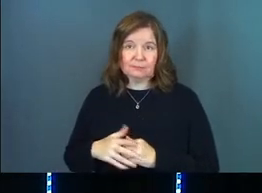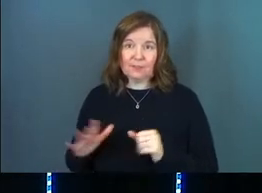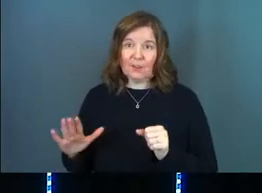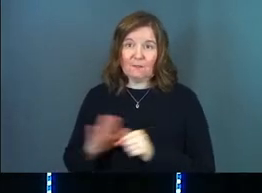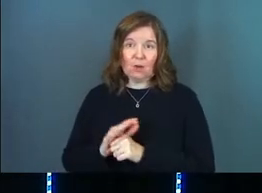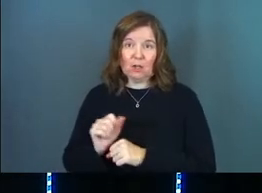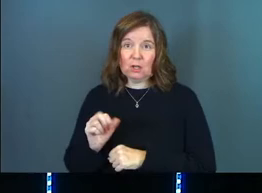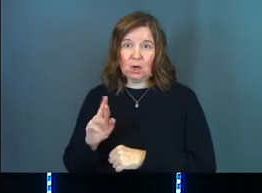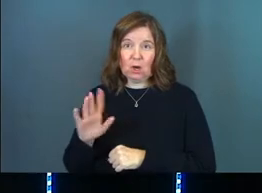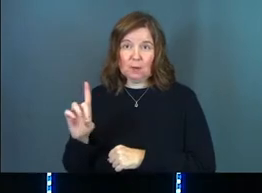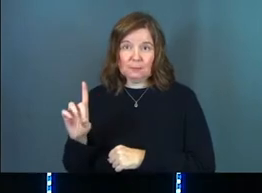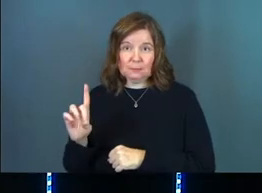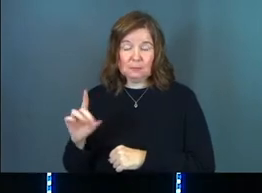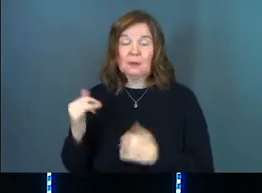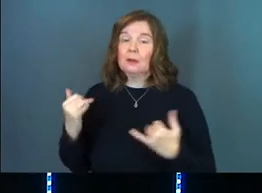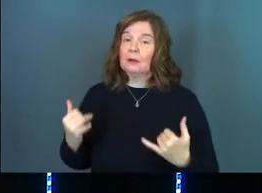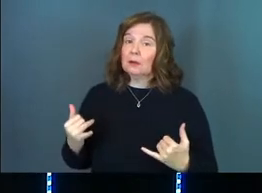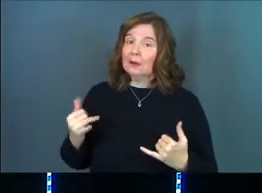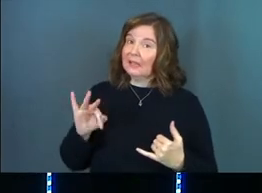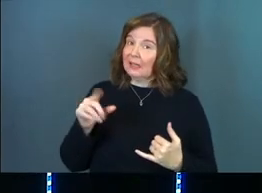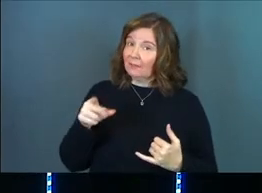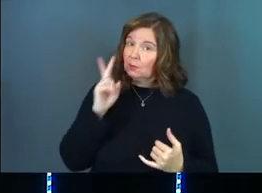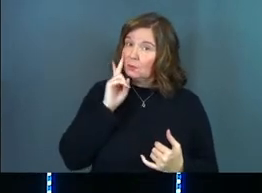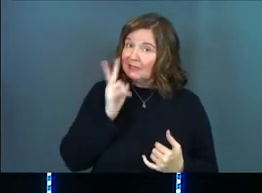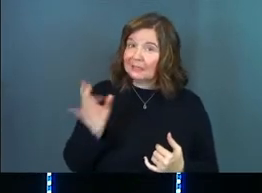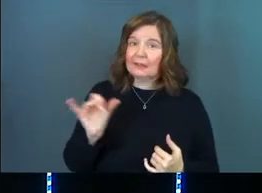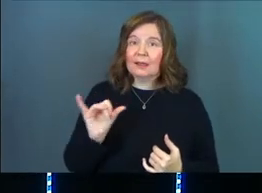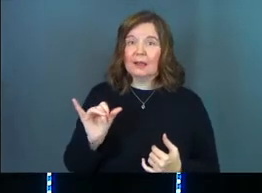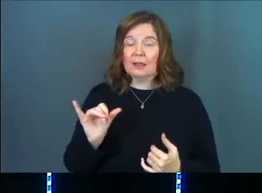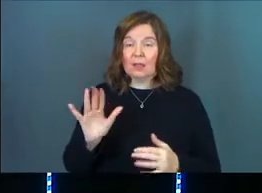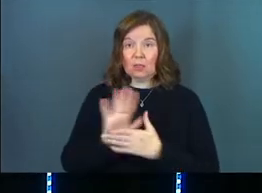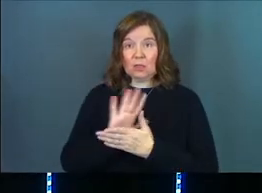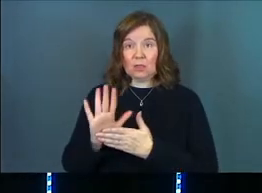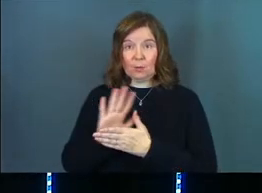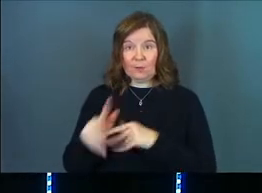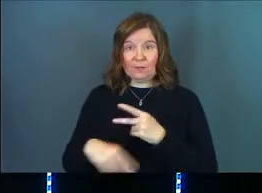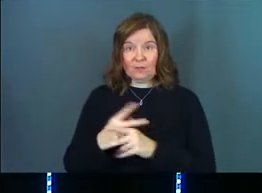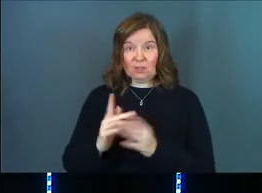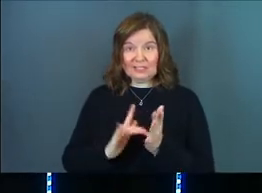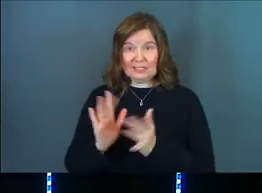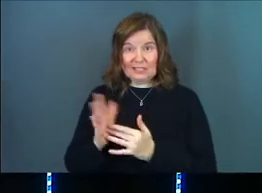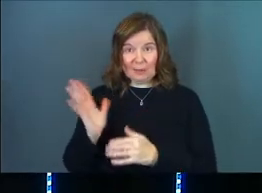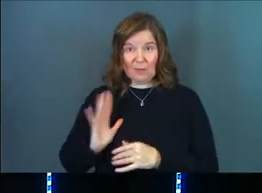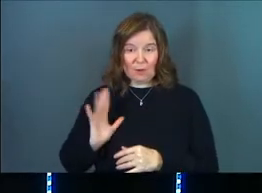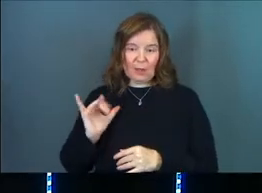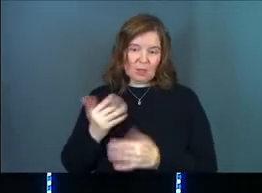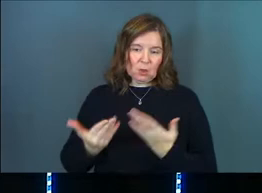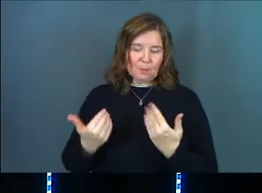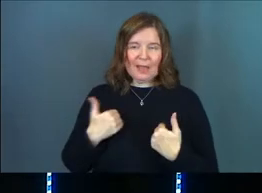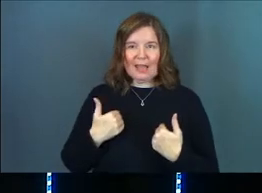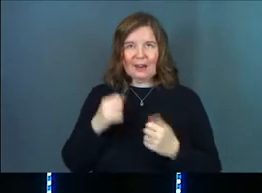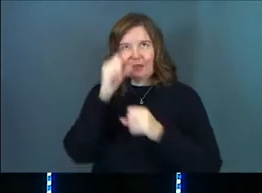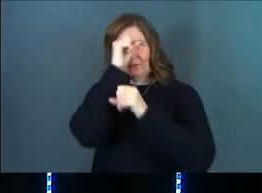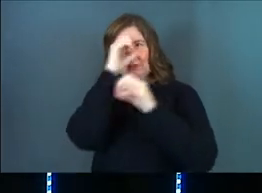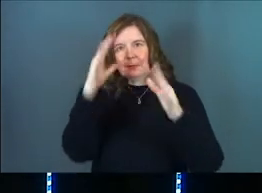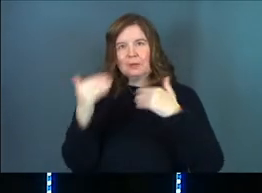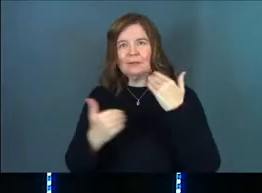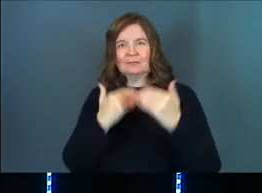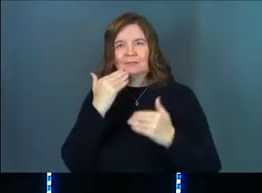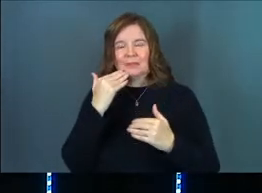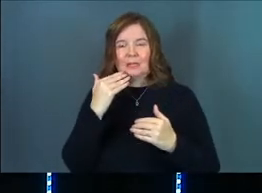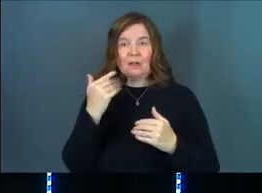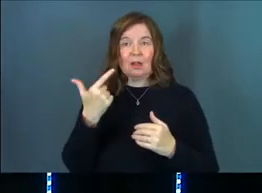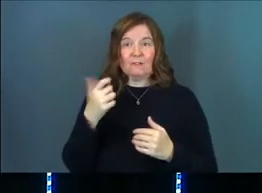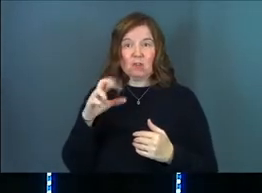teeth. Now, if you've seen, like, the movie version of Jesus before, like you might have an image in your head of the